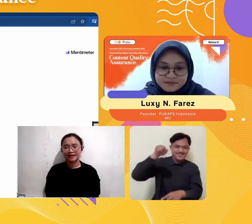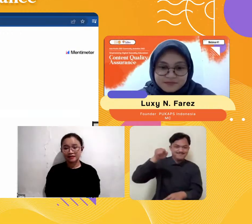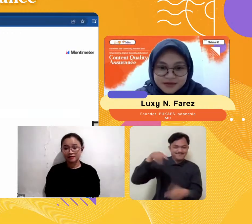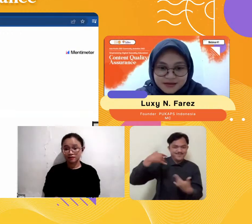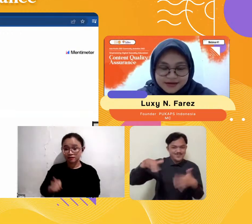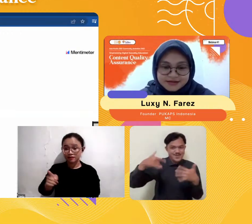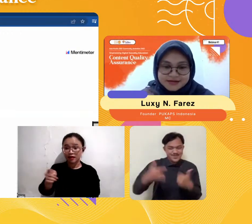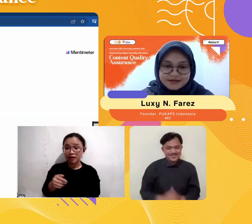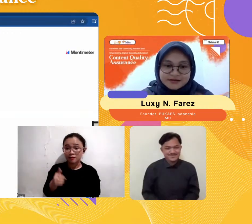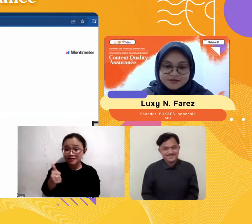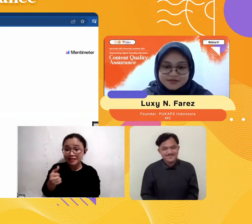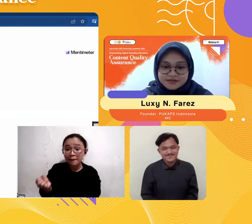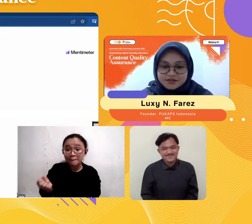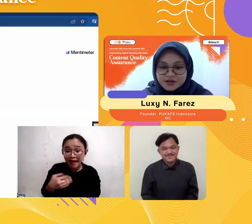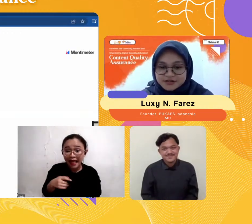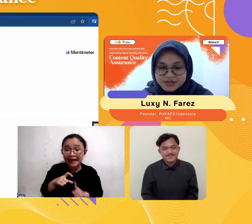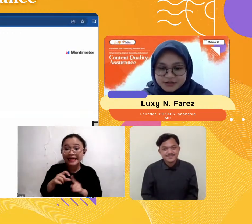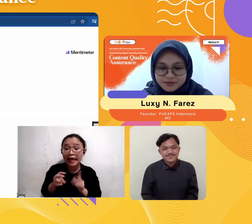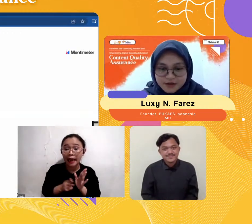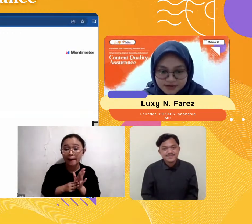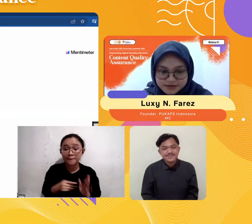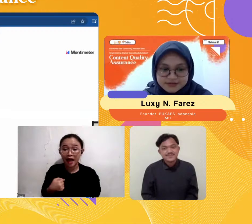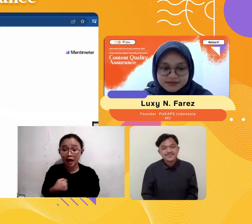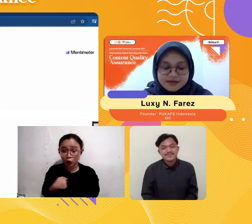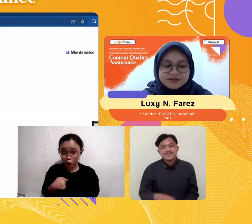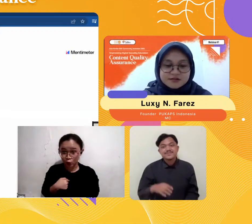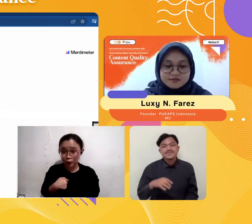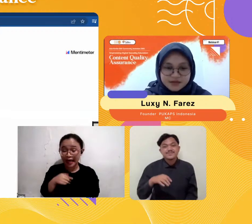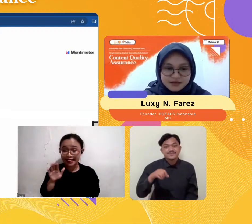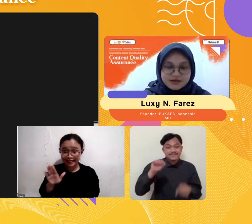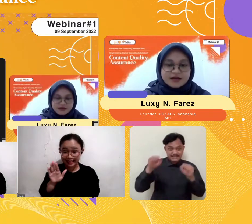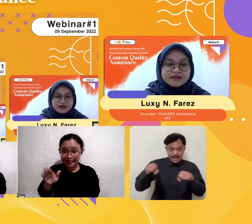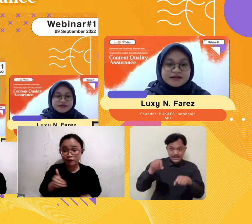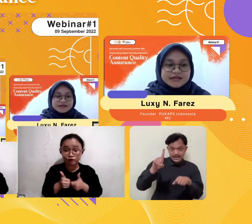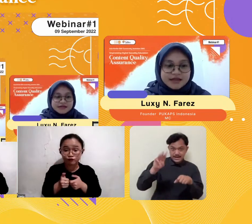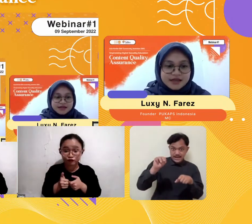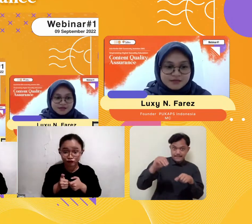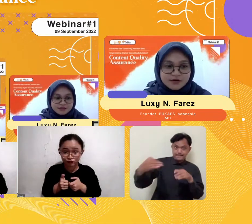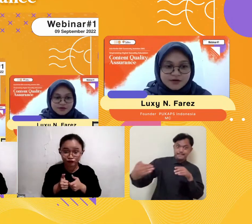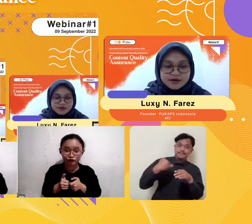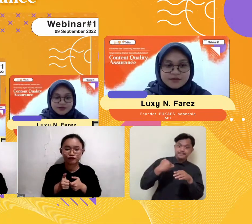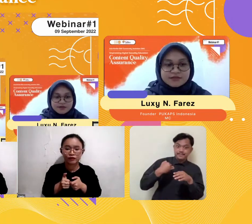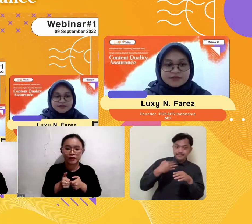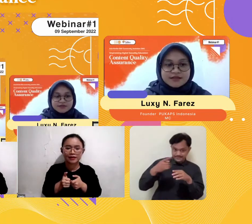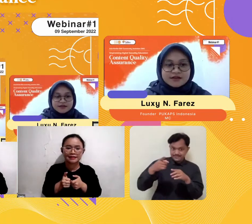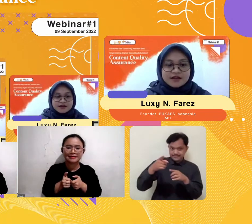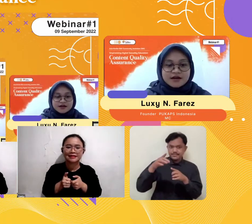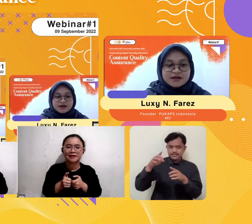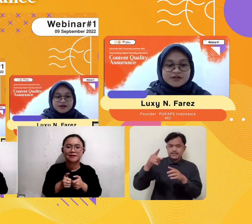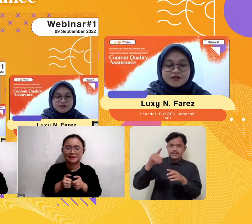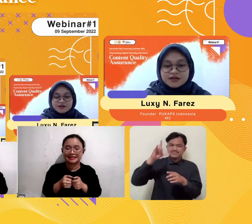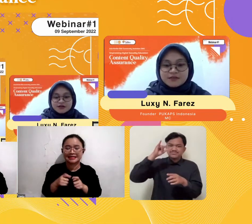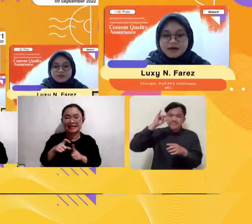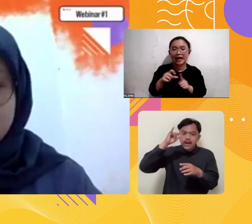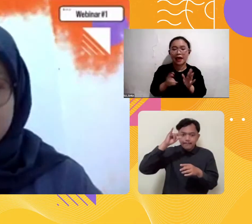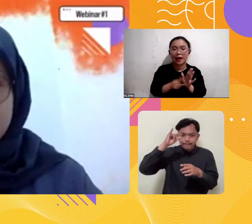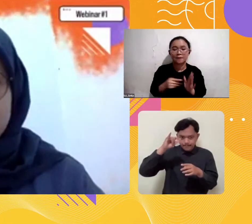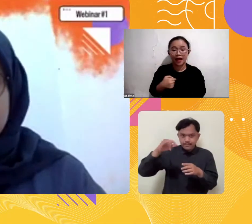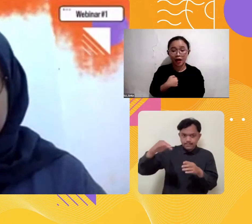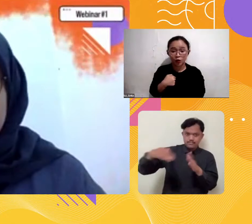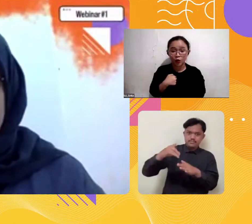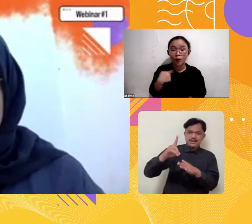DM me like a direct message on the chat box to me, the name, your name, and then your